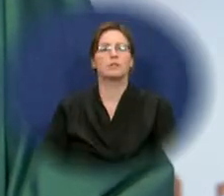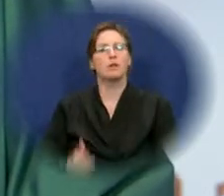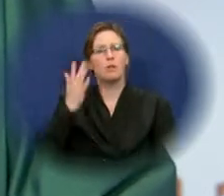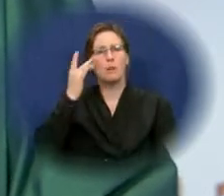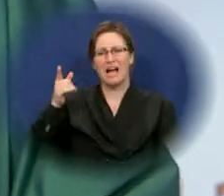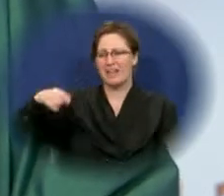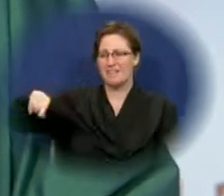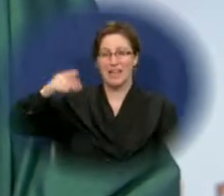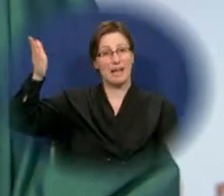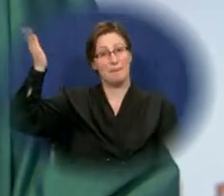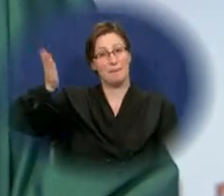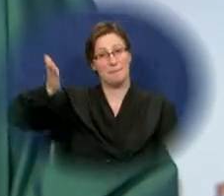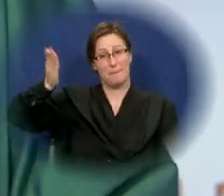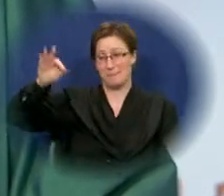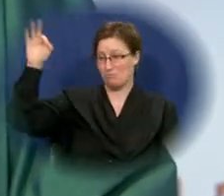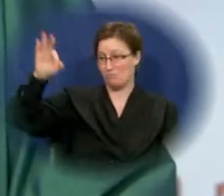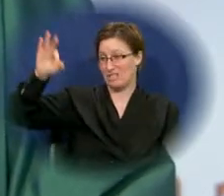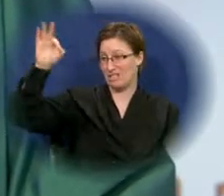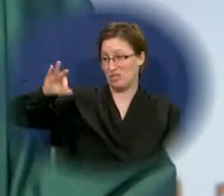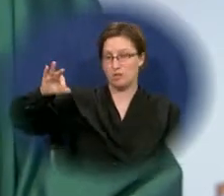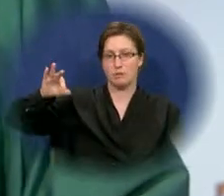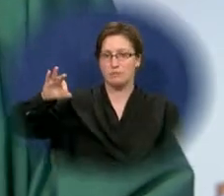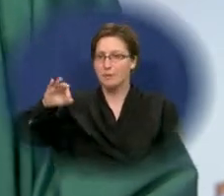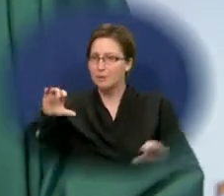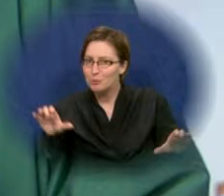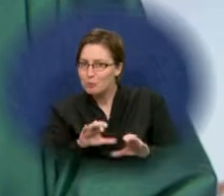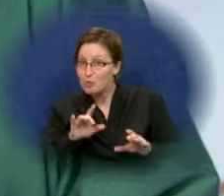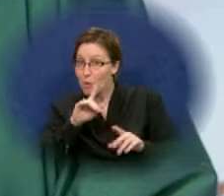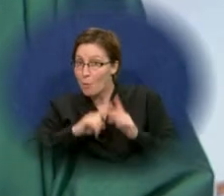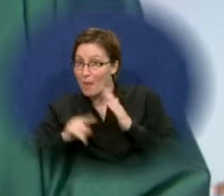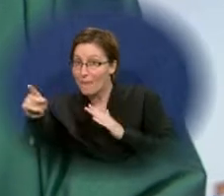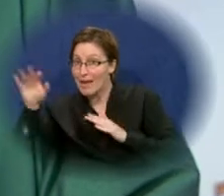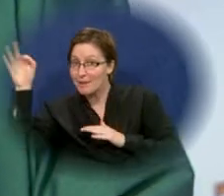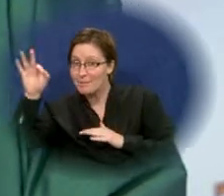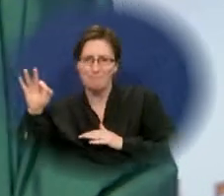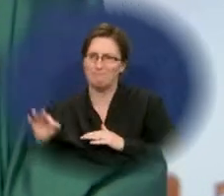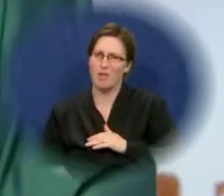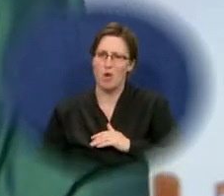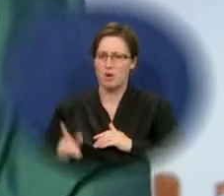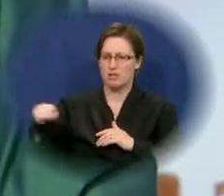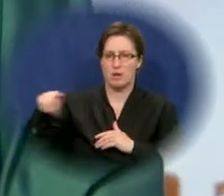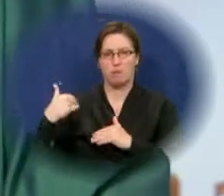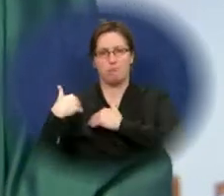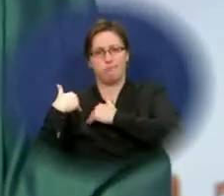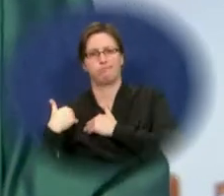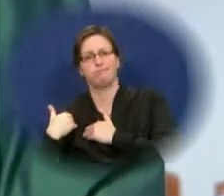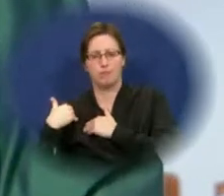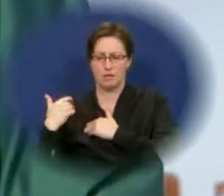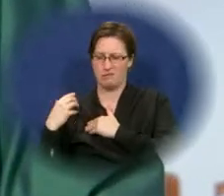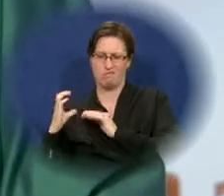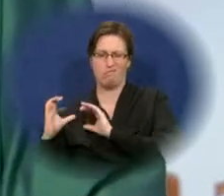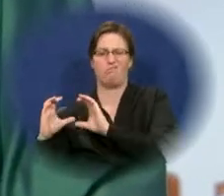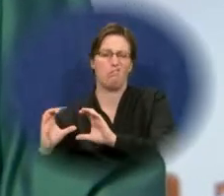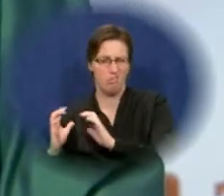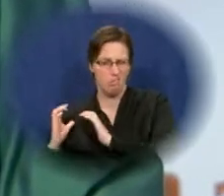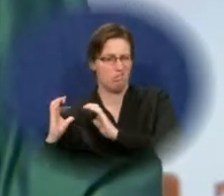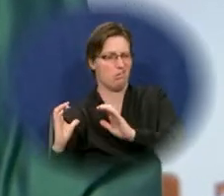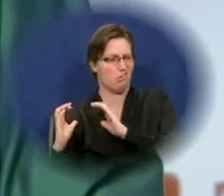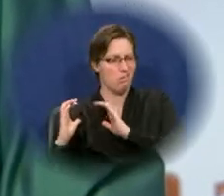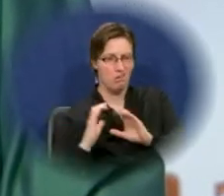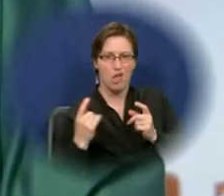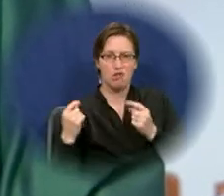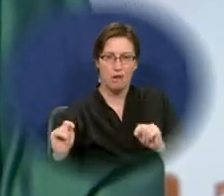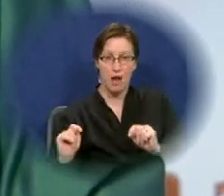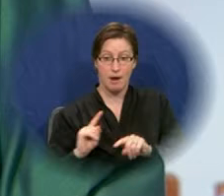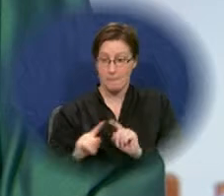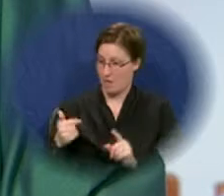preach, but they do not practice. They tie up heavy burdens, hard to carry, and lay them on people's shoulders, but they will